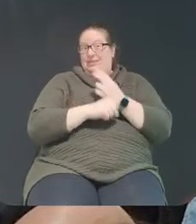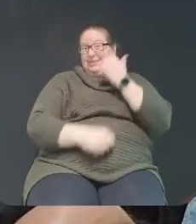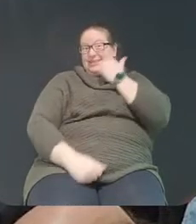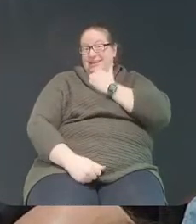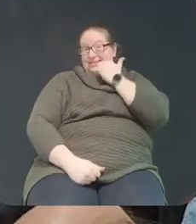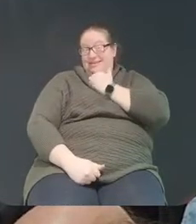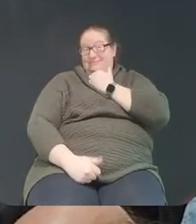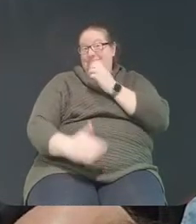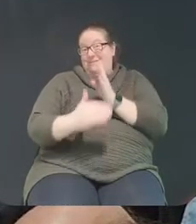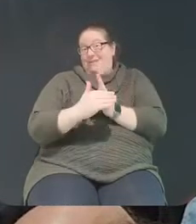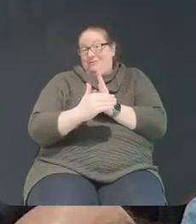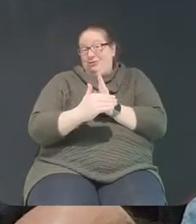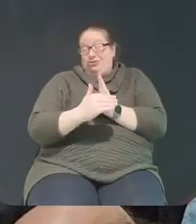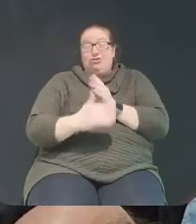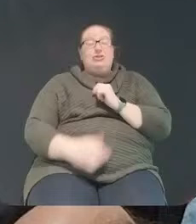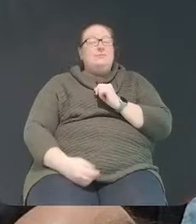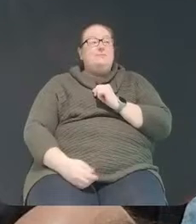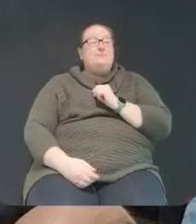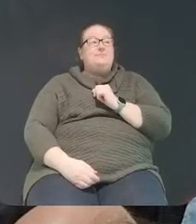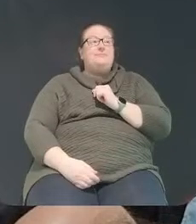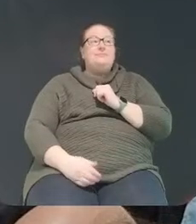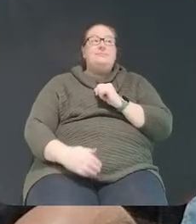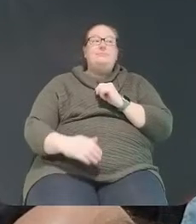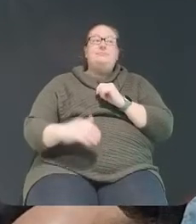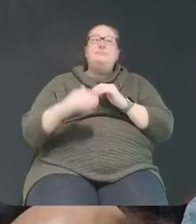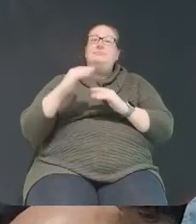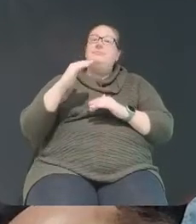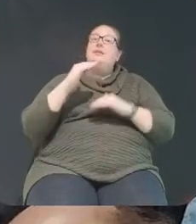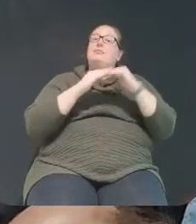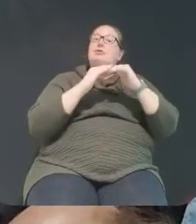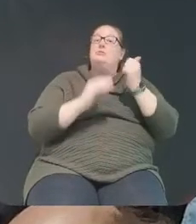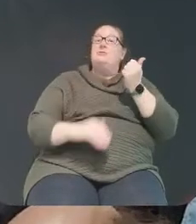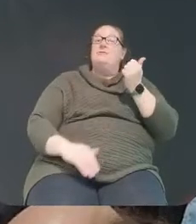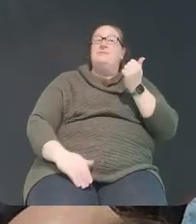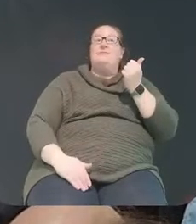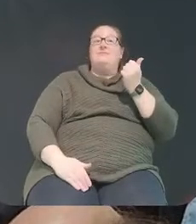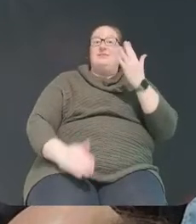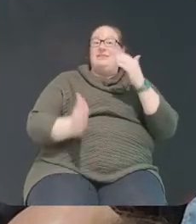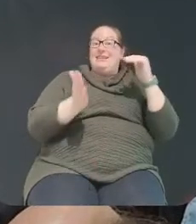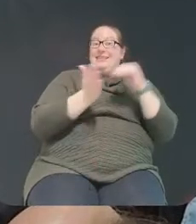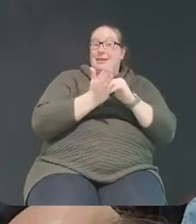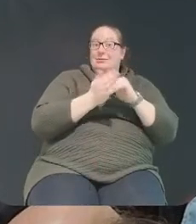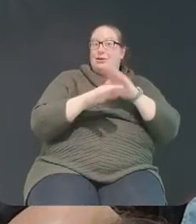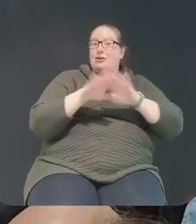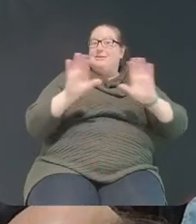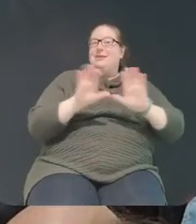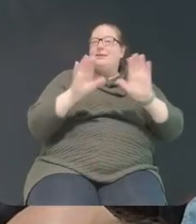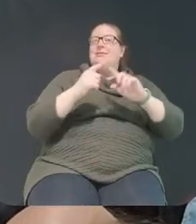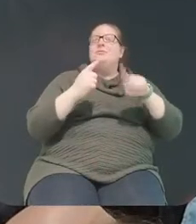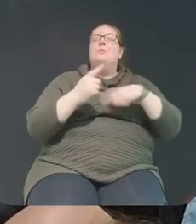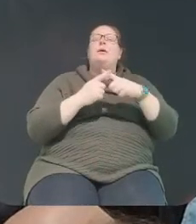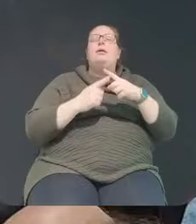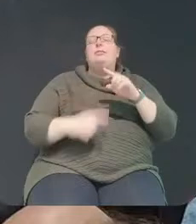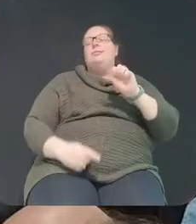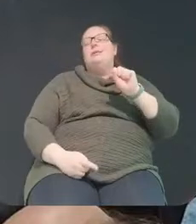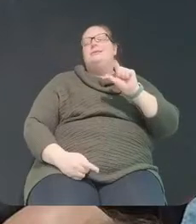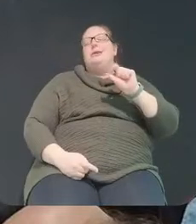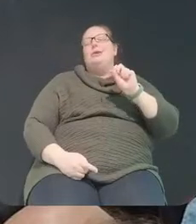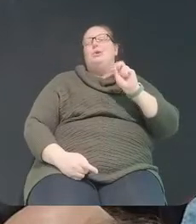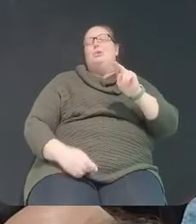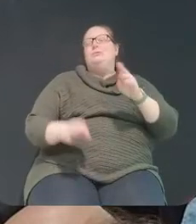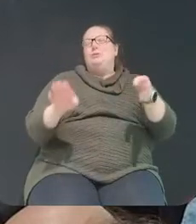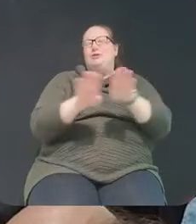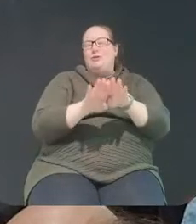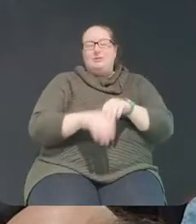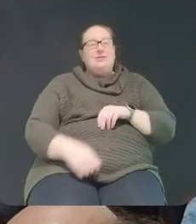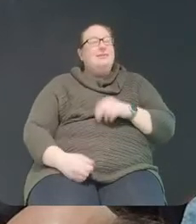daily basis, and as many as 15,000 on Sundays when the saloons were closed. The 1910